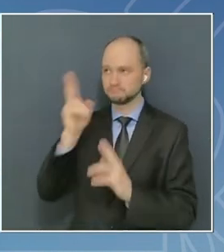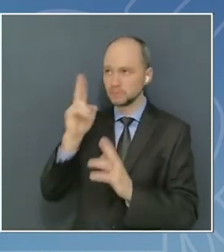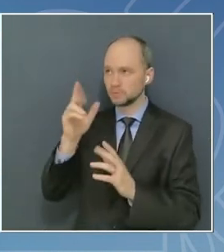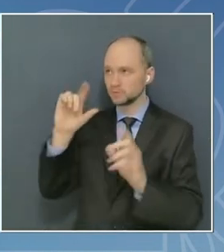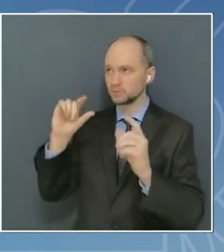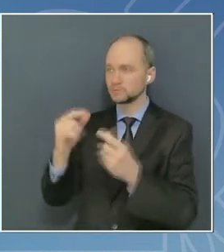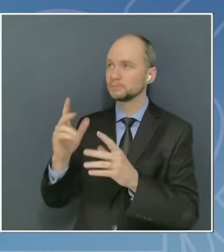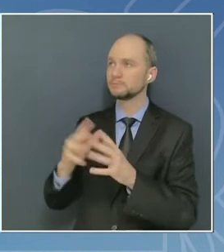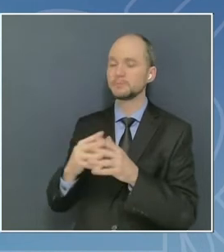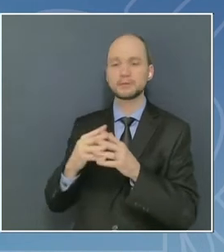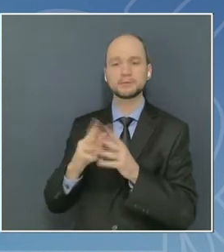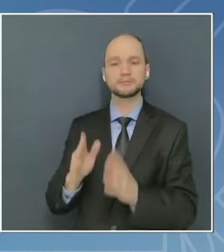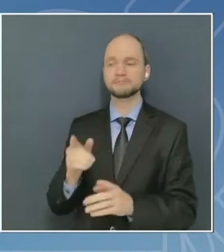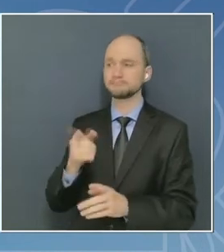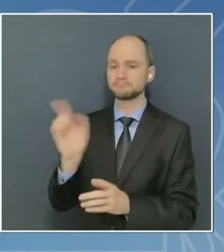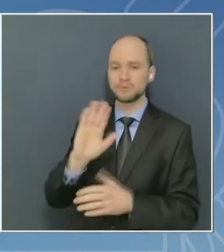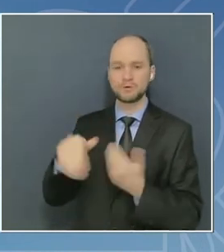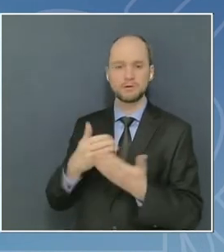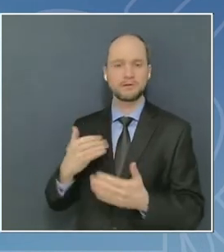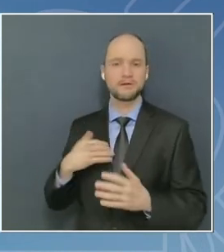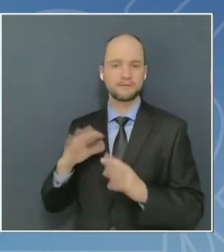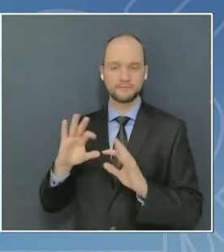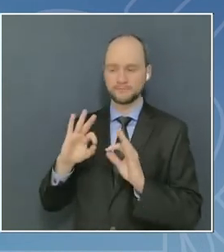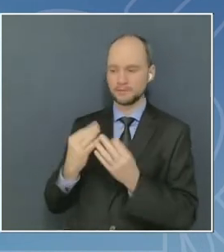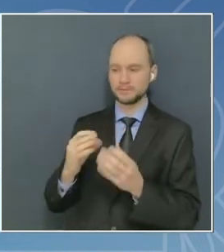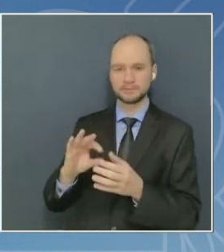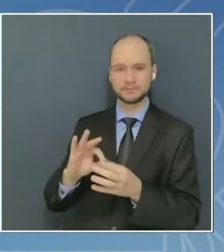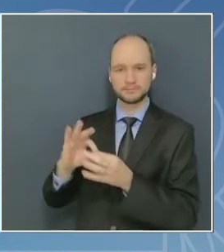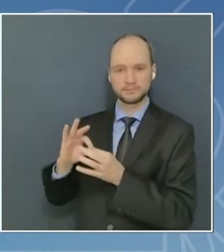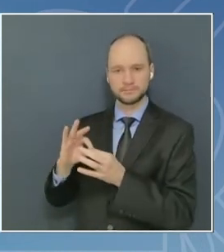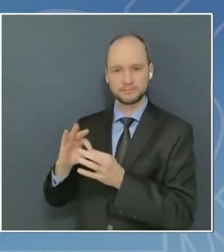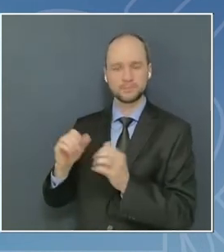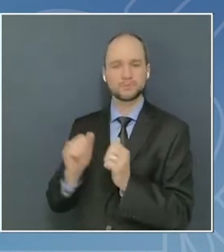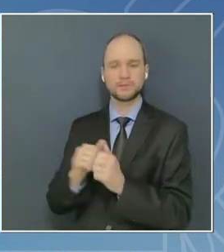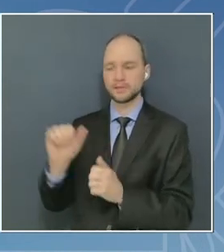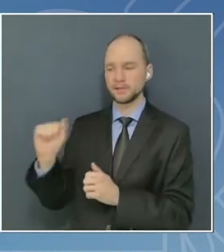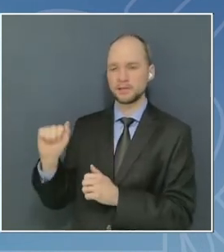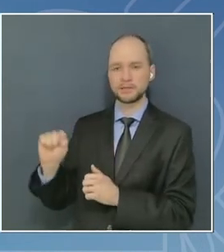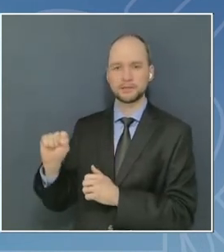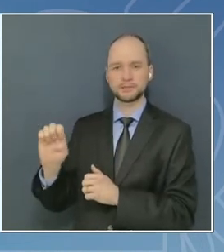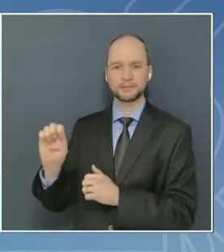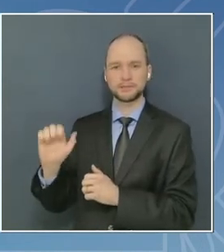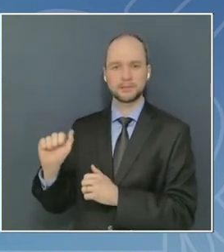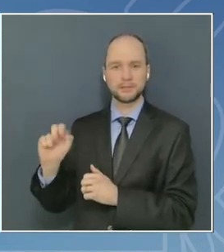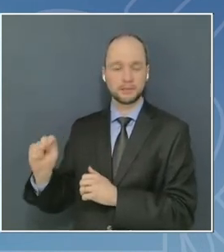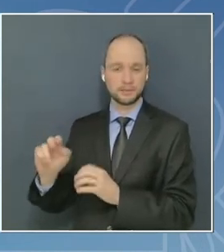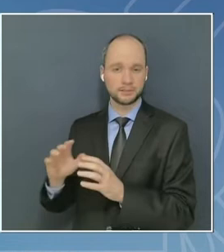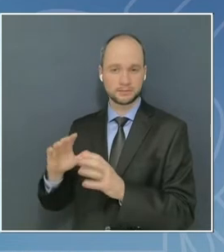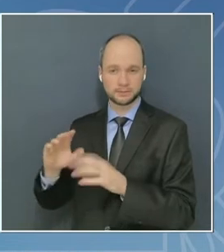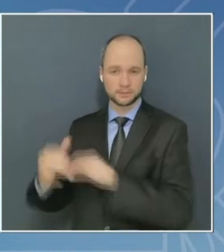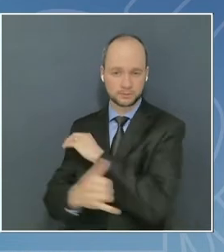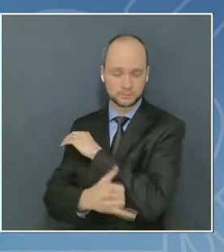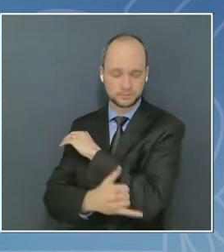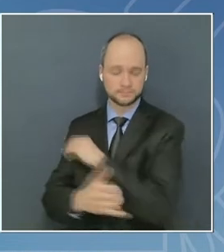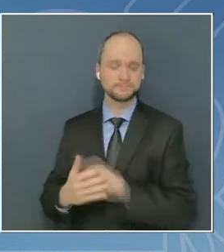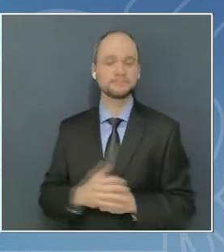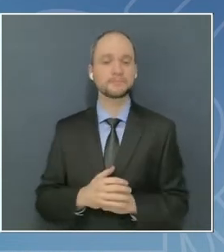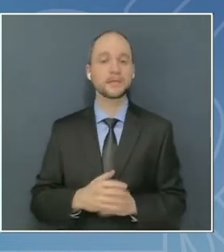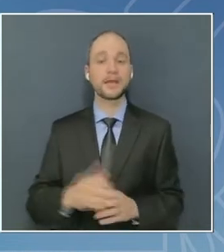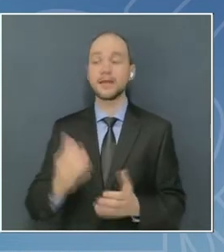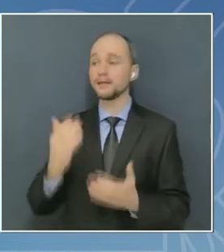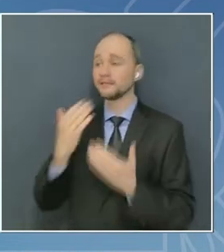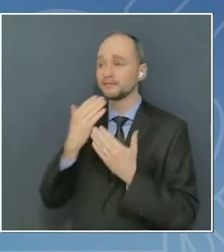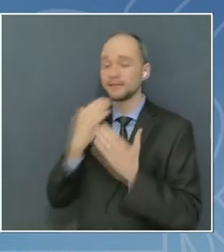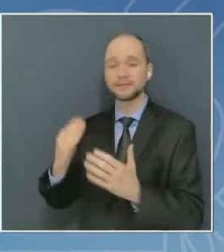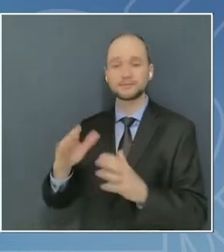have familial ties to the nations of ASEAN. In particular, I would like to acknowledge and thank the esteemed senator from the great state